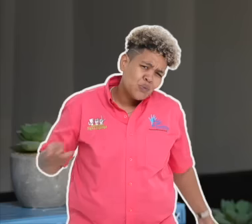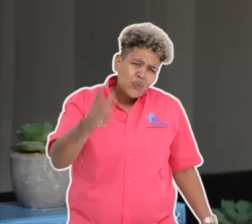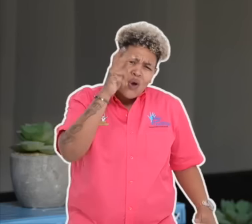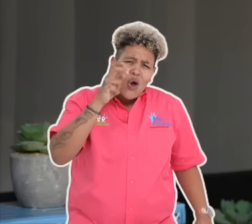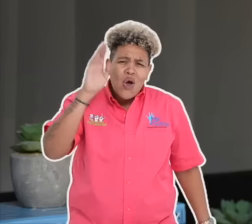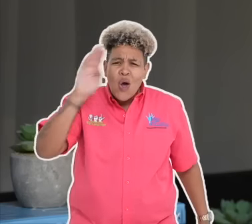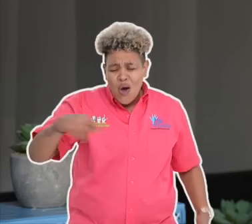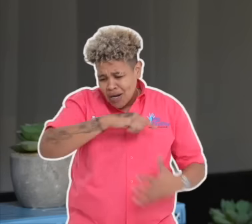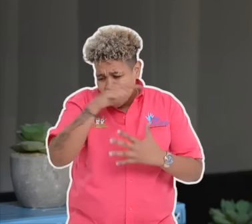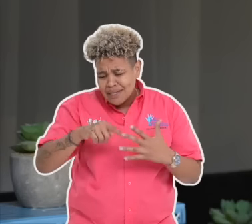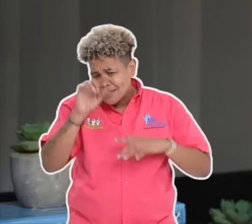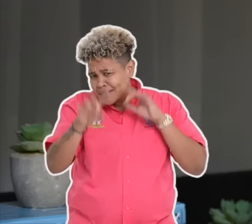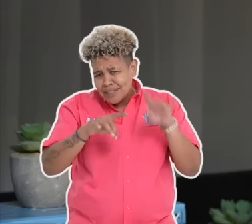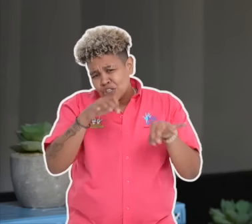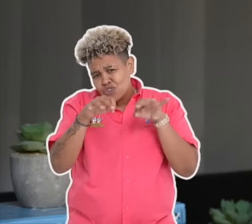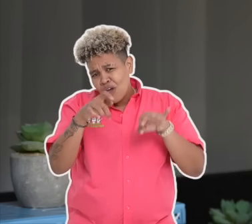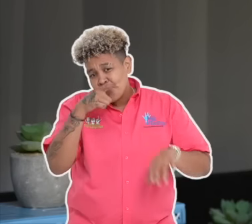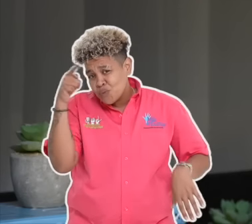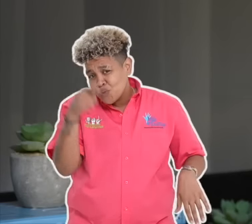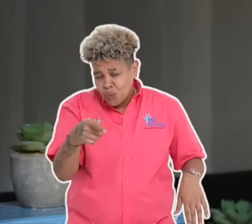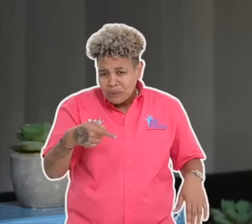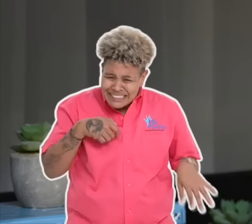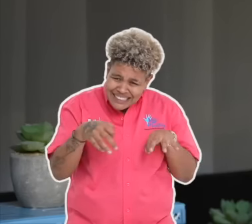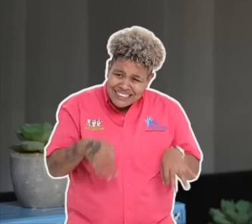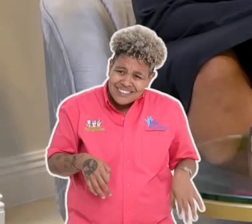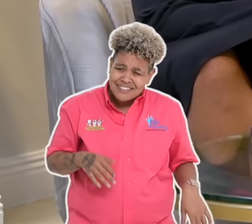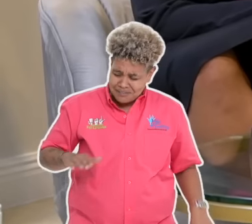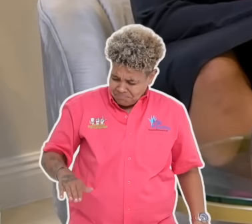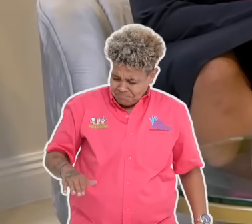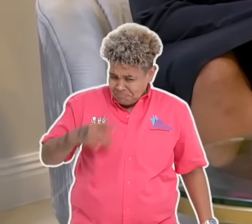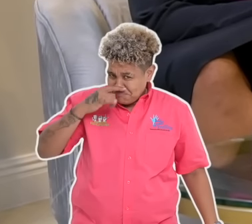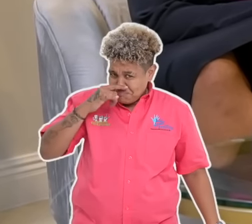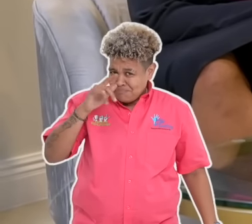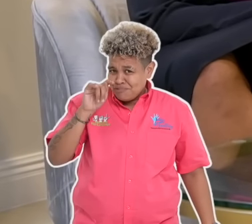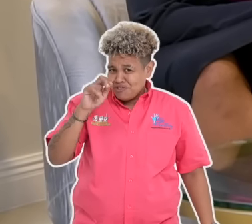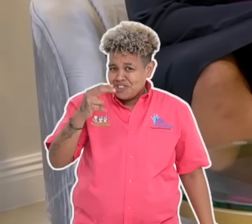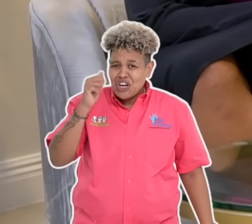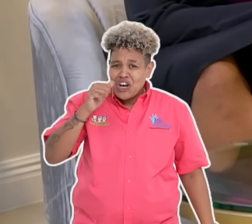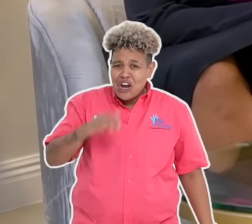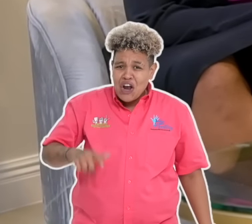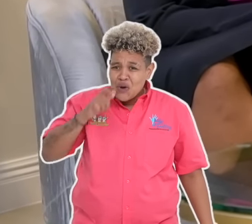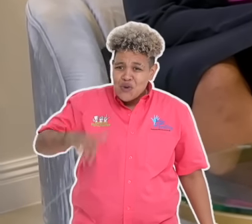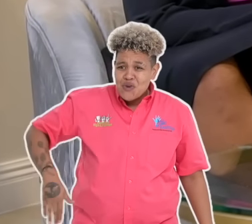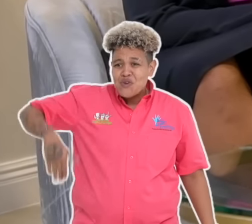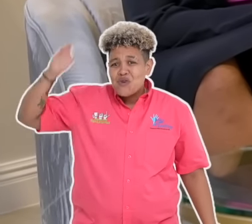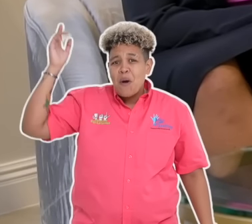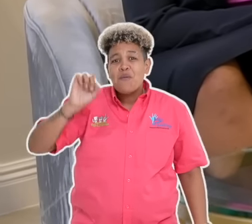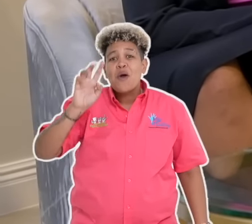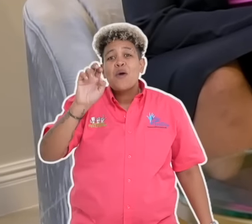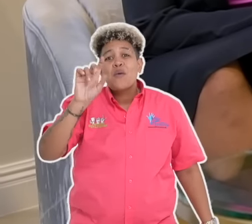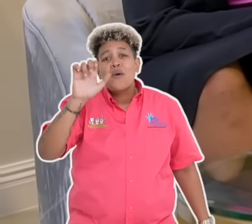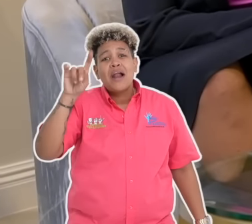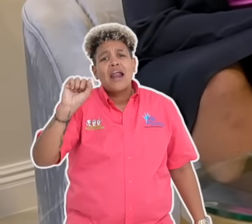with you. So you heard all of those words, all of those descriptors. Likkle Trisha. A likkle girl. Likkle girl who grew